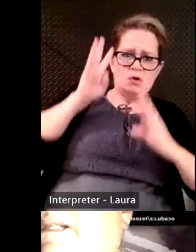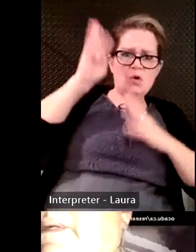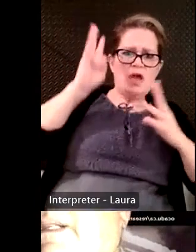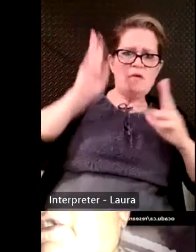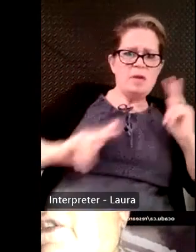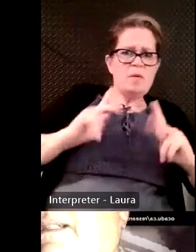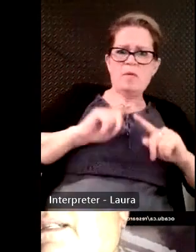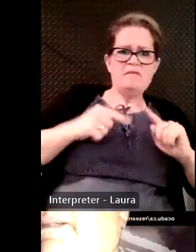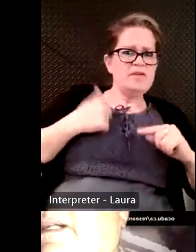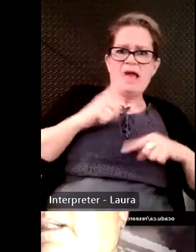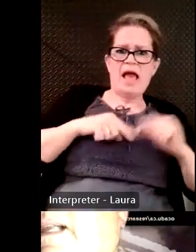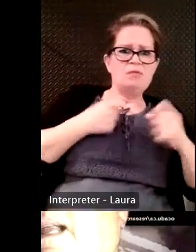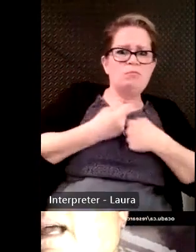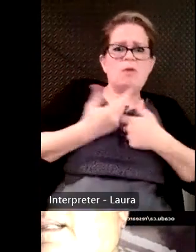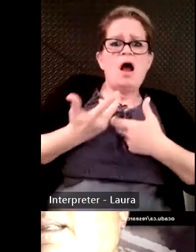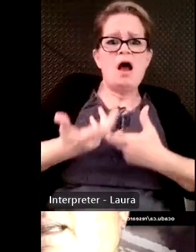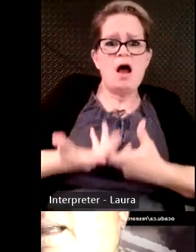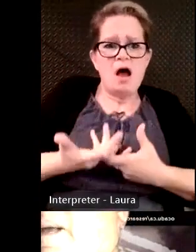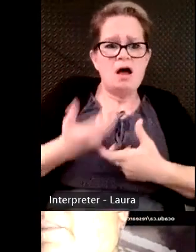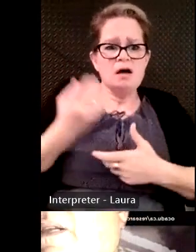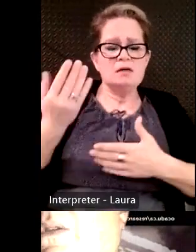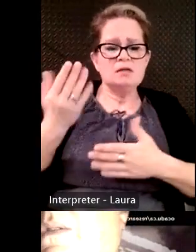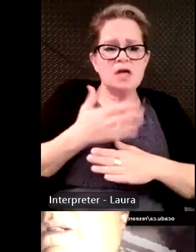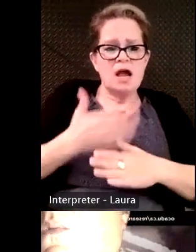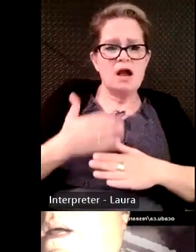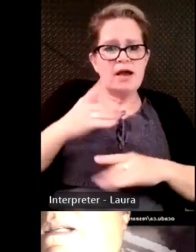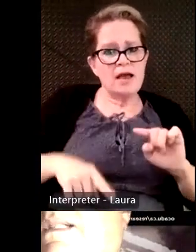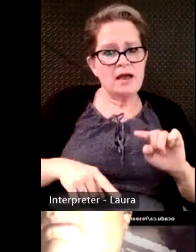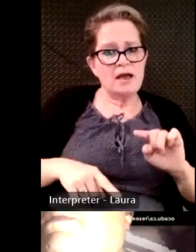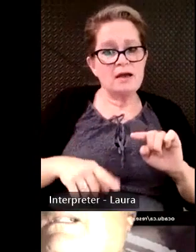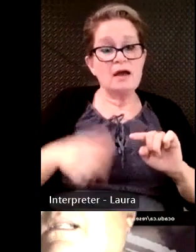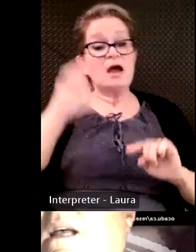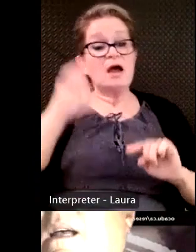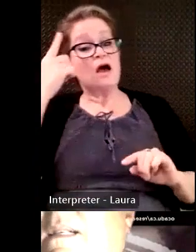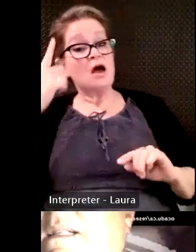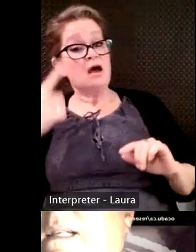Embodying disability justice means that access cannot be used as a way to